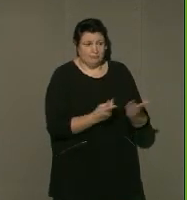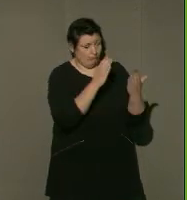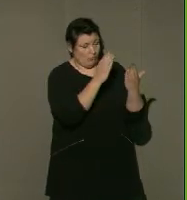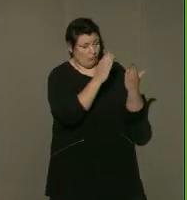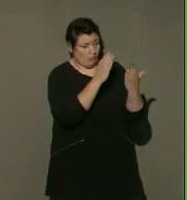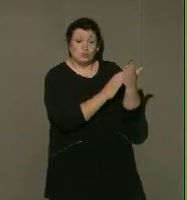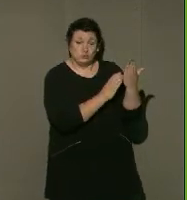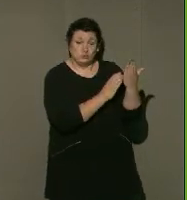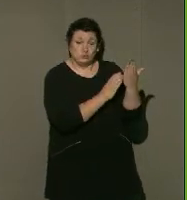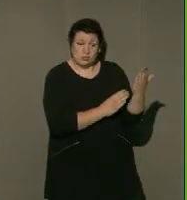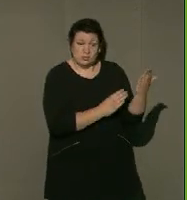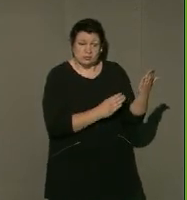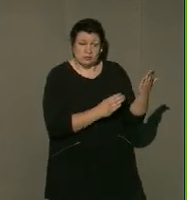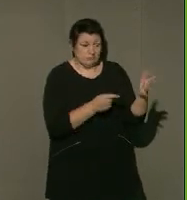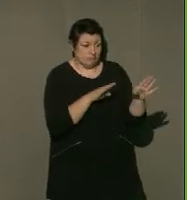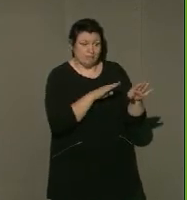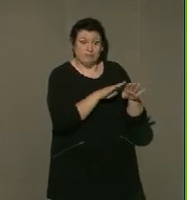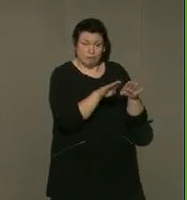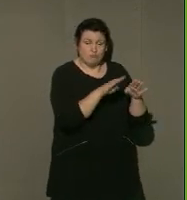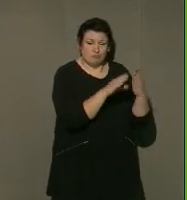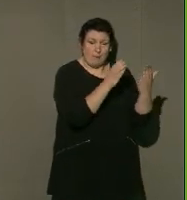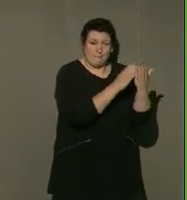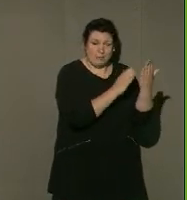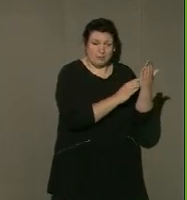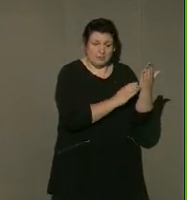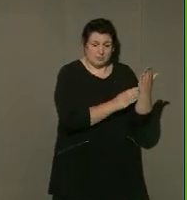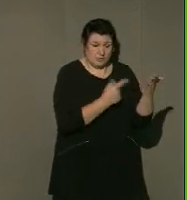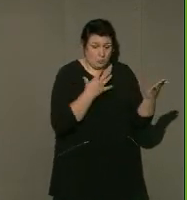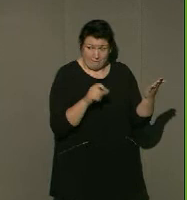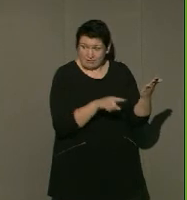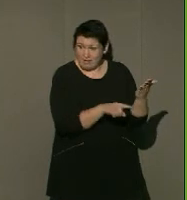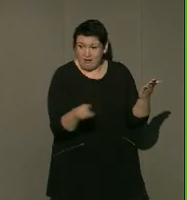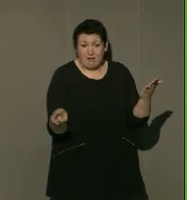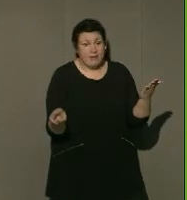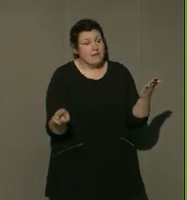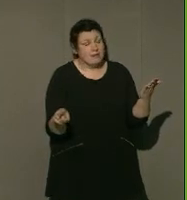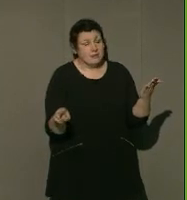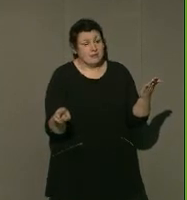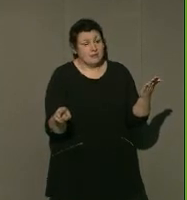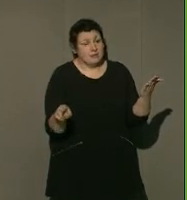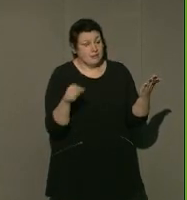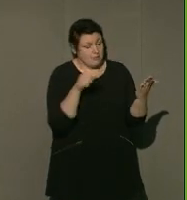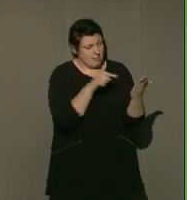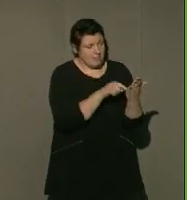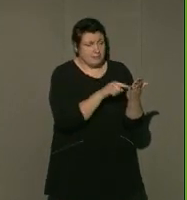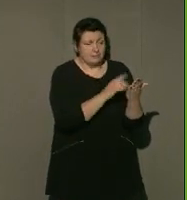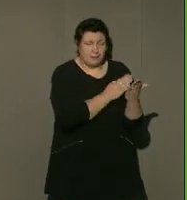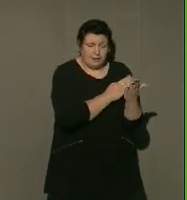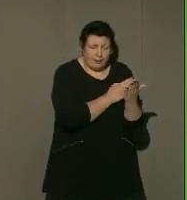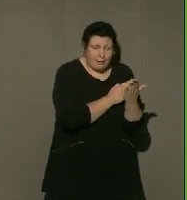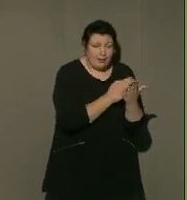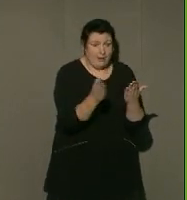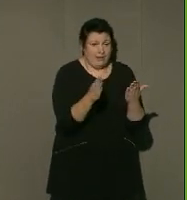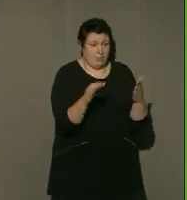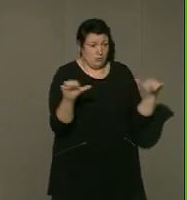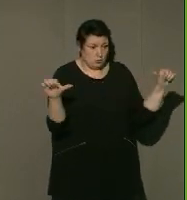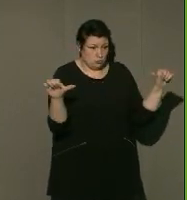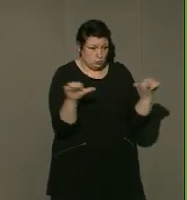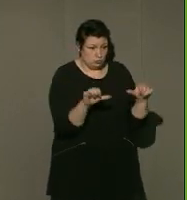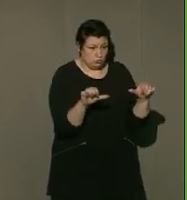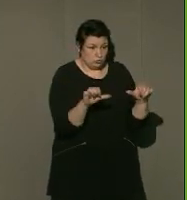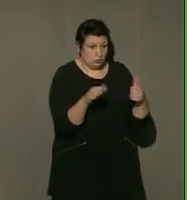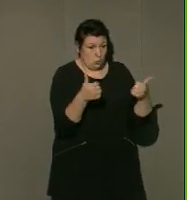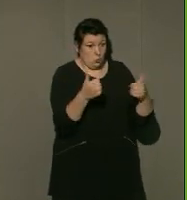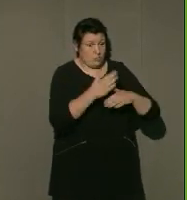Constitution, the draft Constitution before you, is a clear, short and